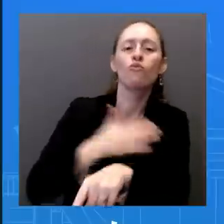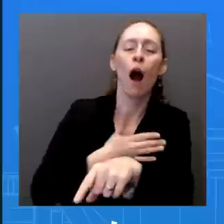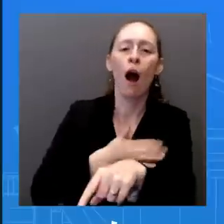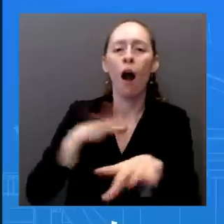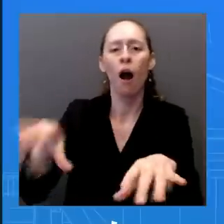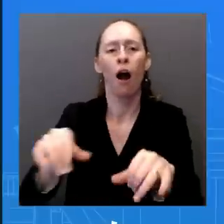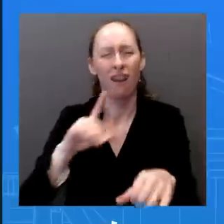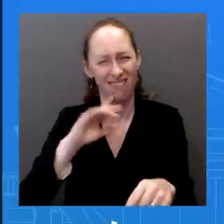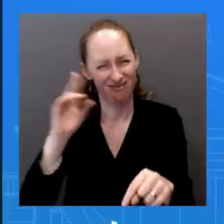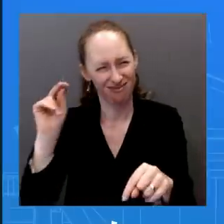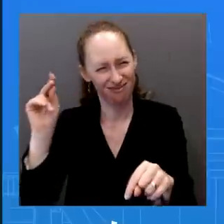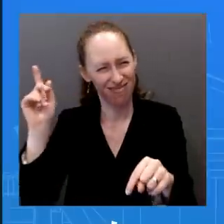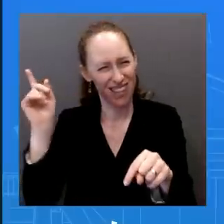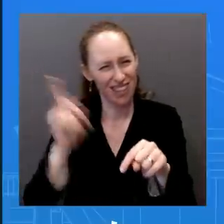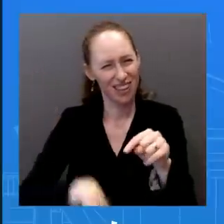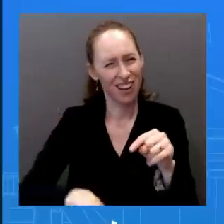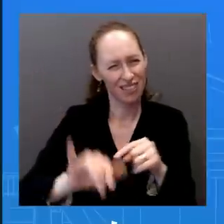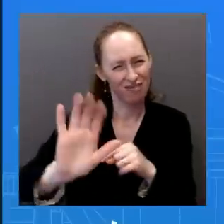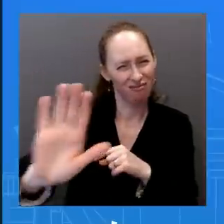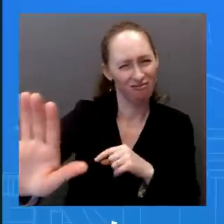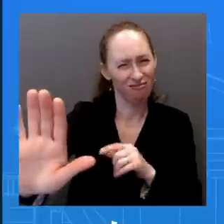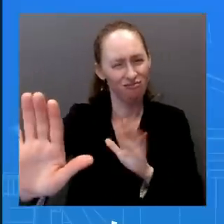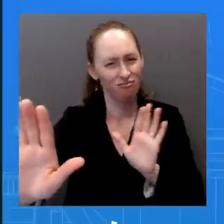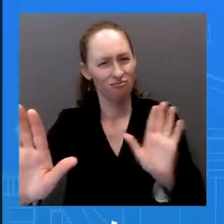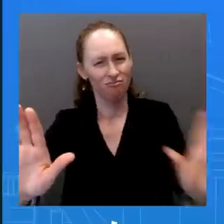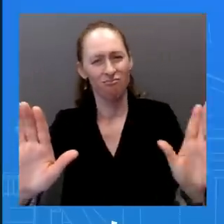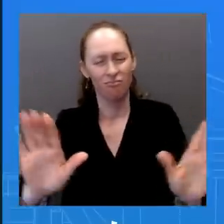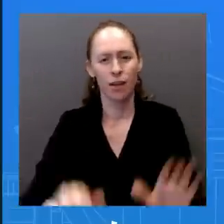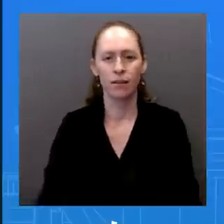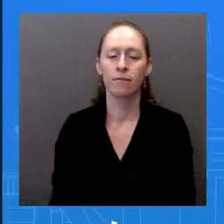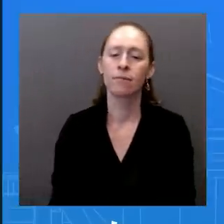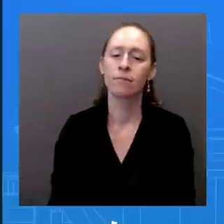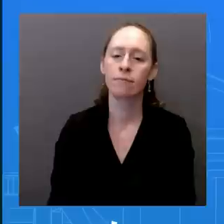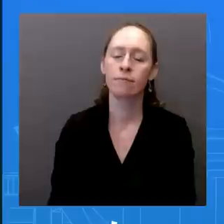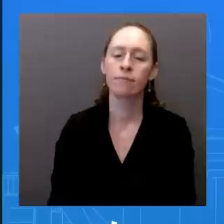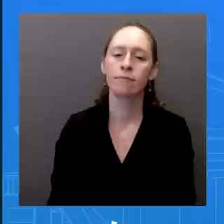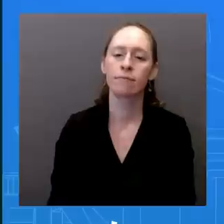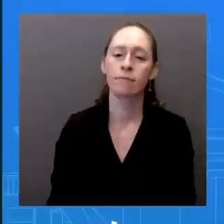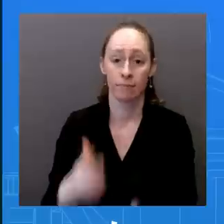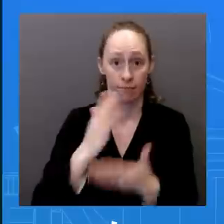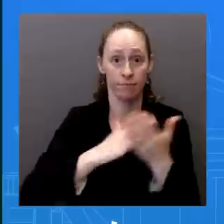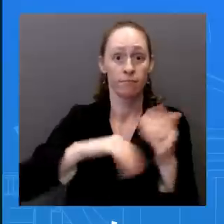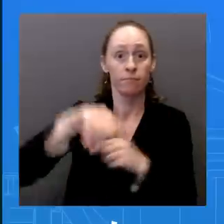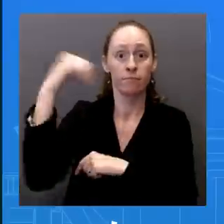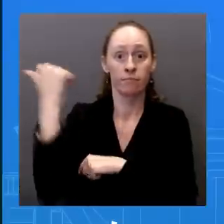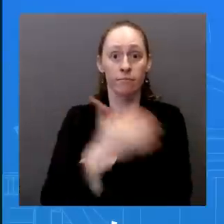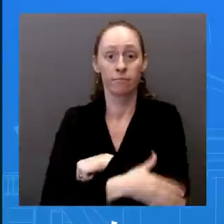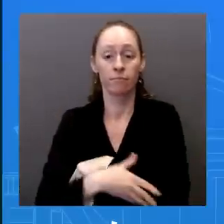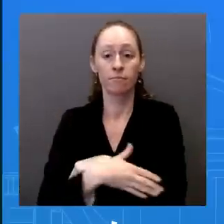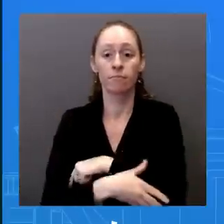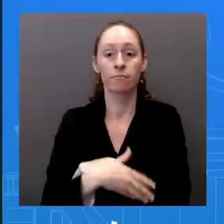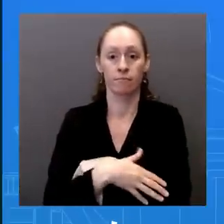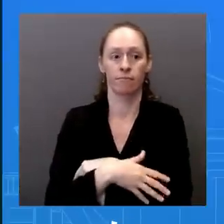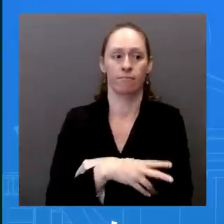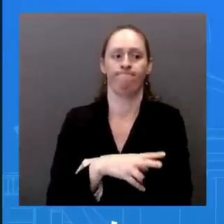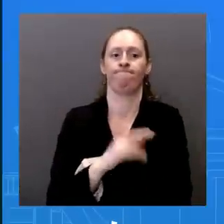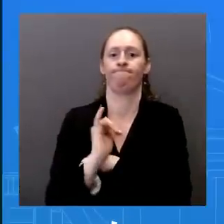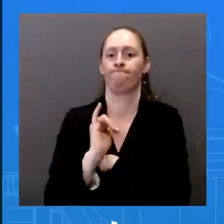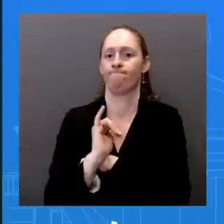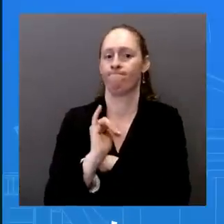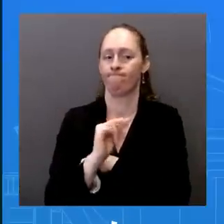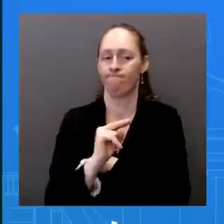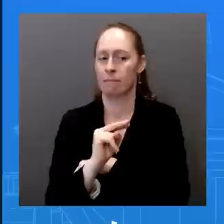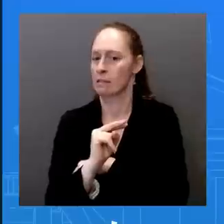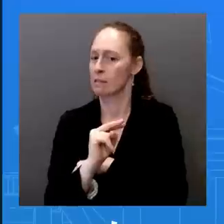those who so far have stood on the sidelines, that now is a moment to stand behind the foundational principles of the Charter. And he will